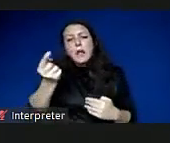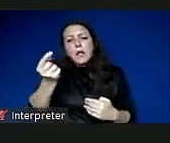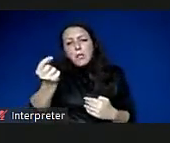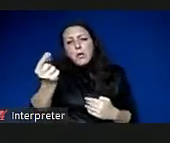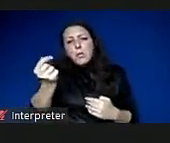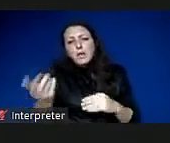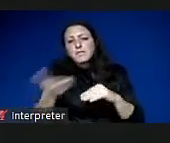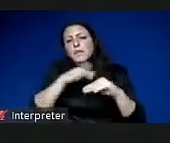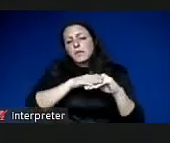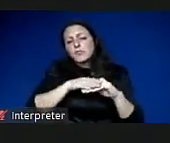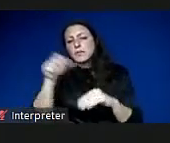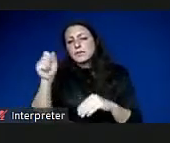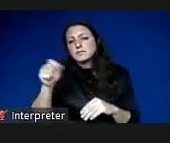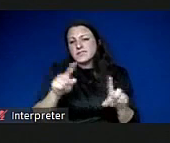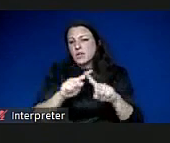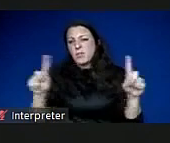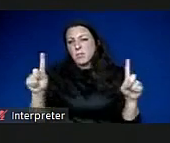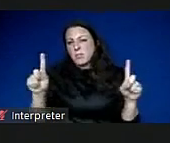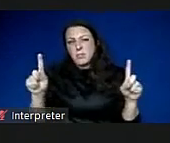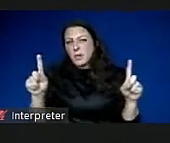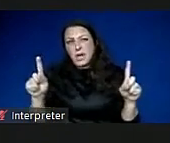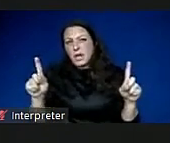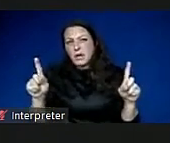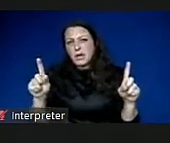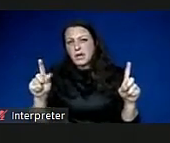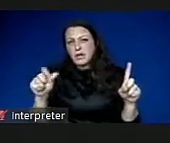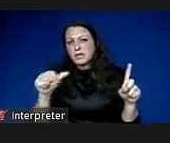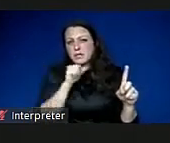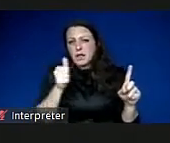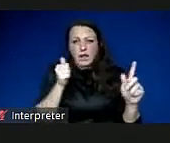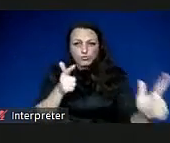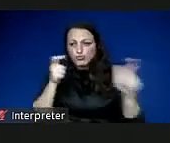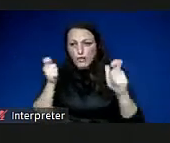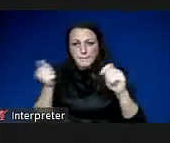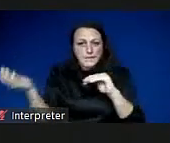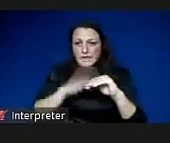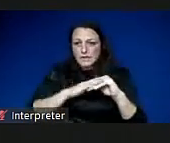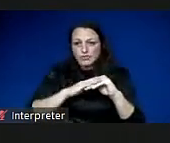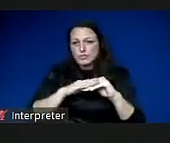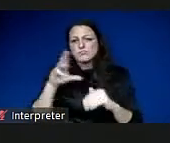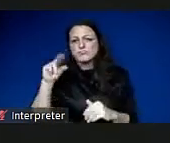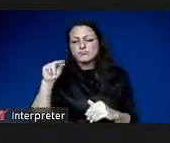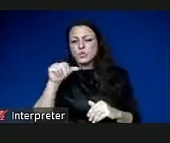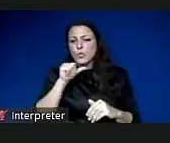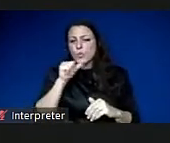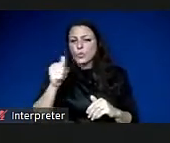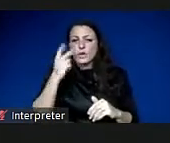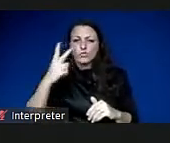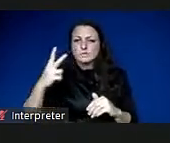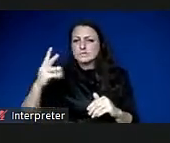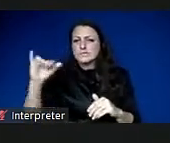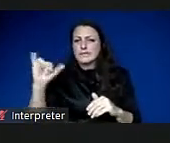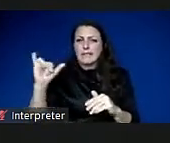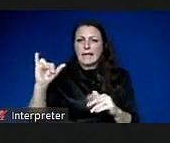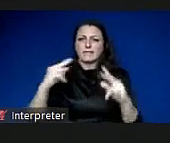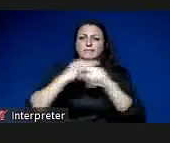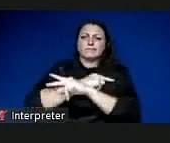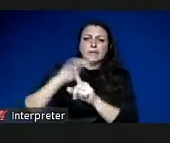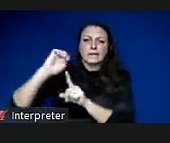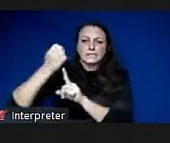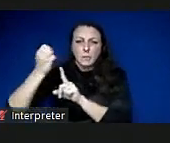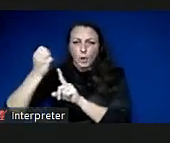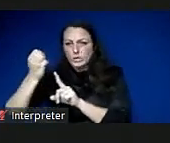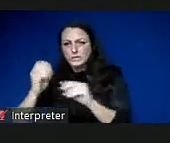increase, but not a rapid increase. We're not seeing exponential growth that we can observe at this point with